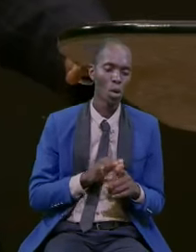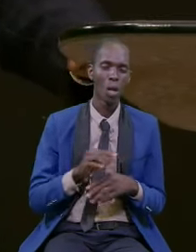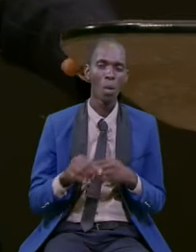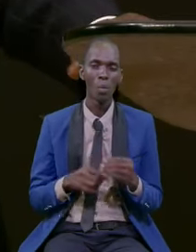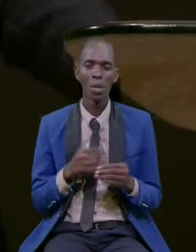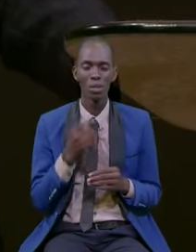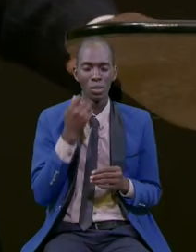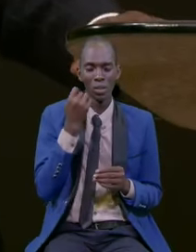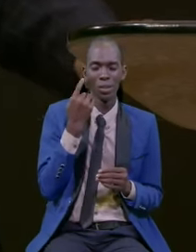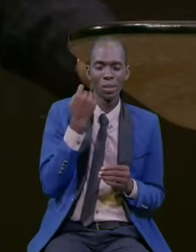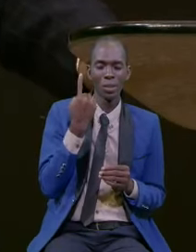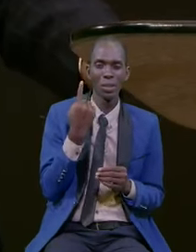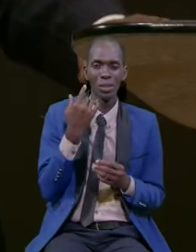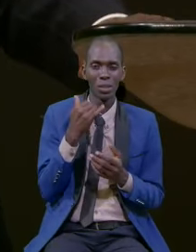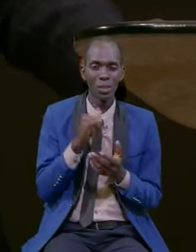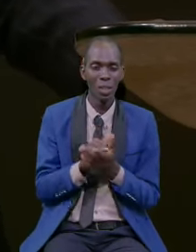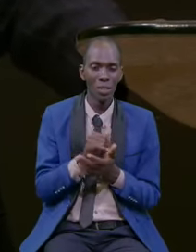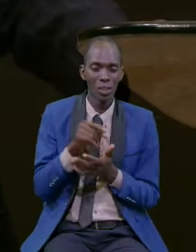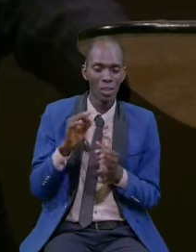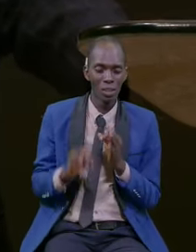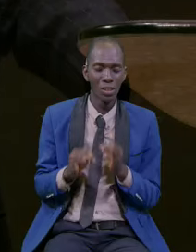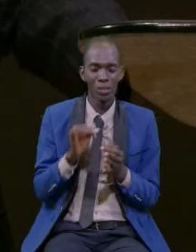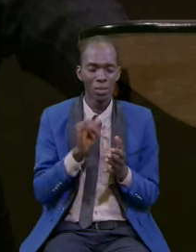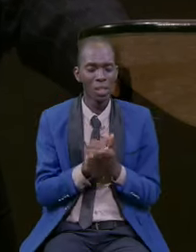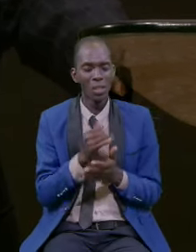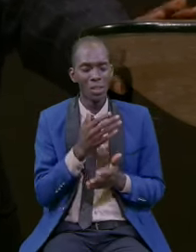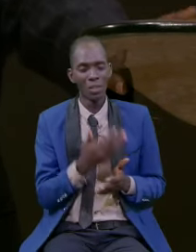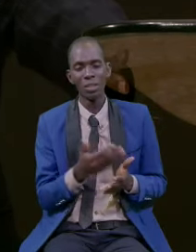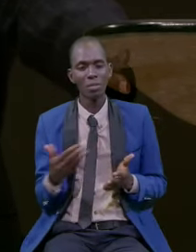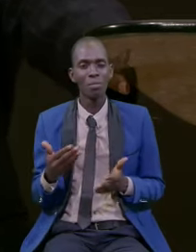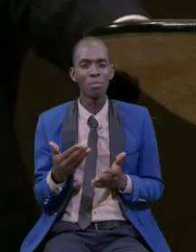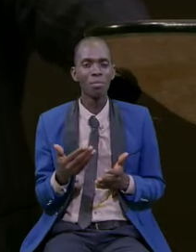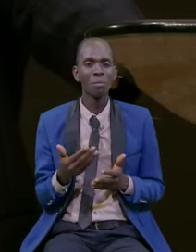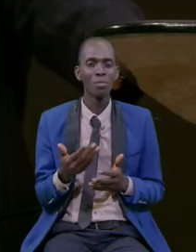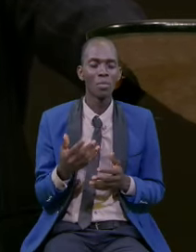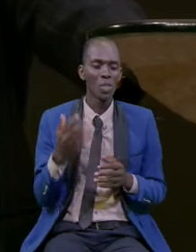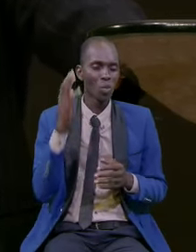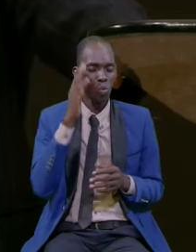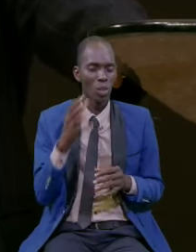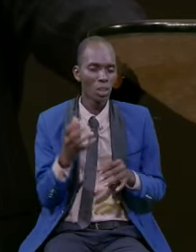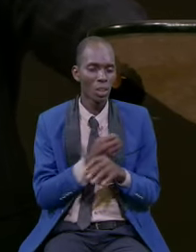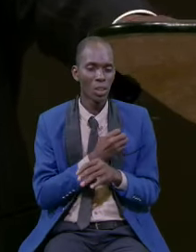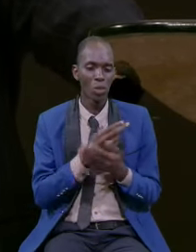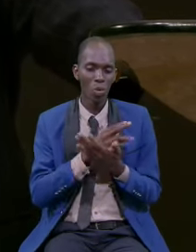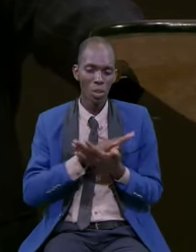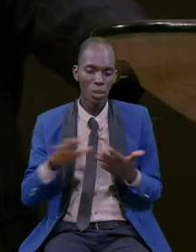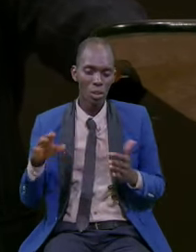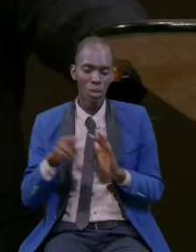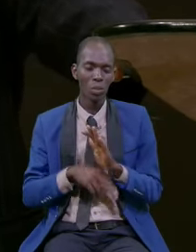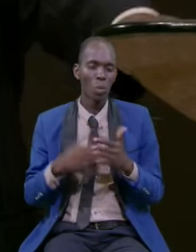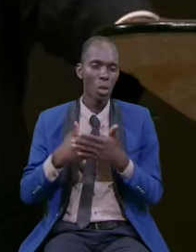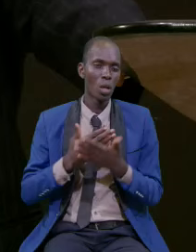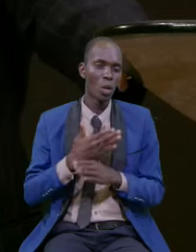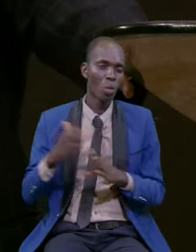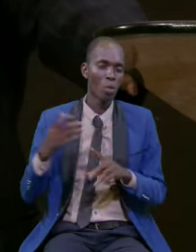that thing happening takes godliness and holiness from you, you worship in vain, you